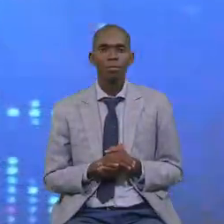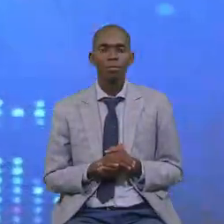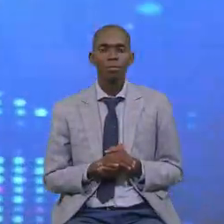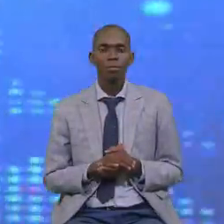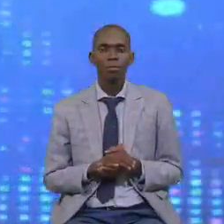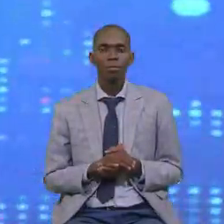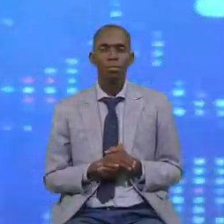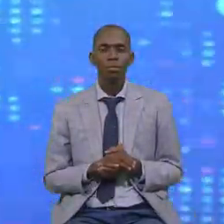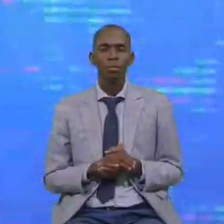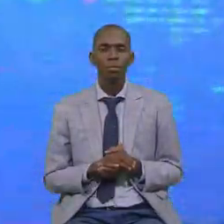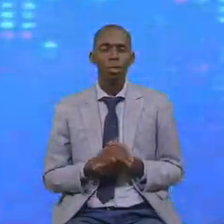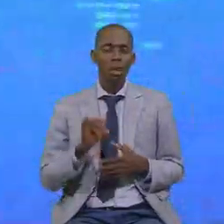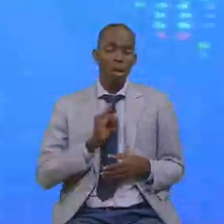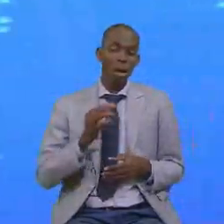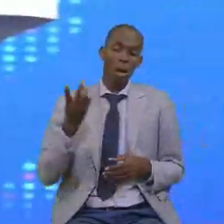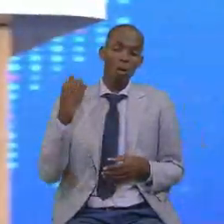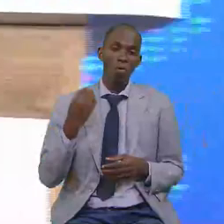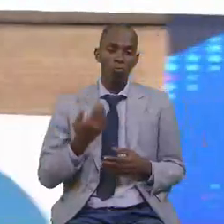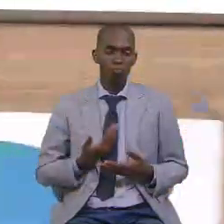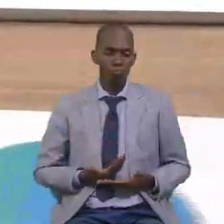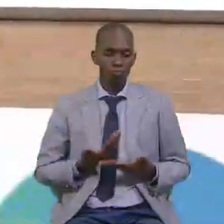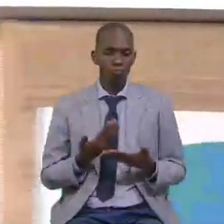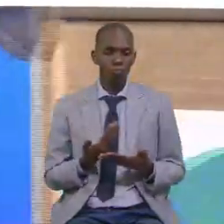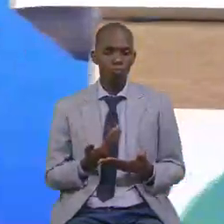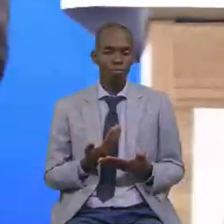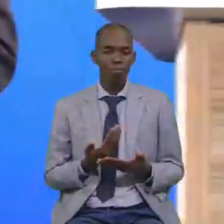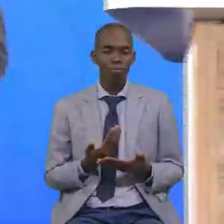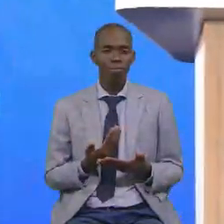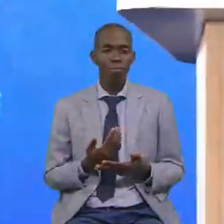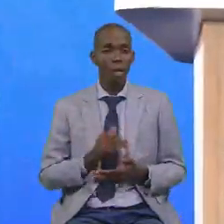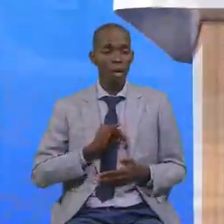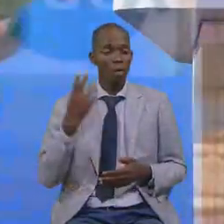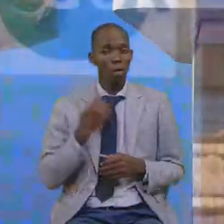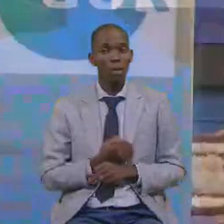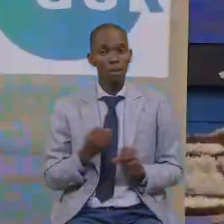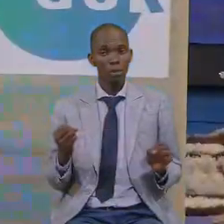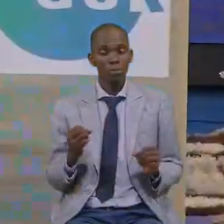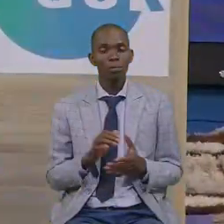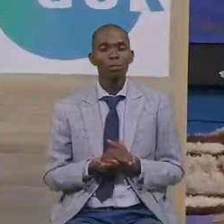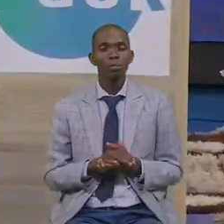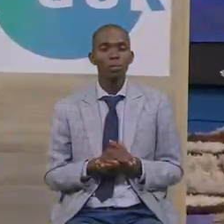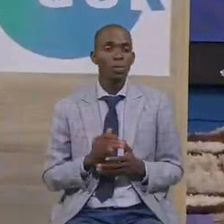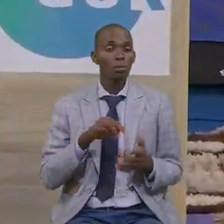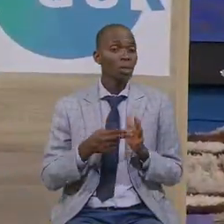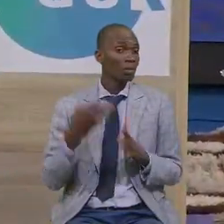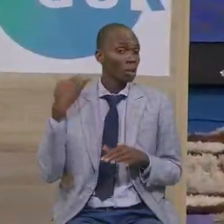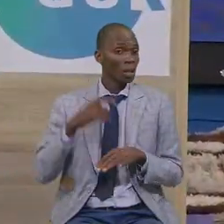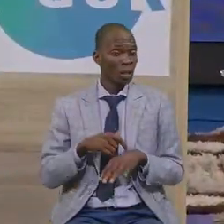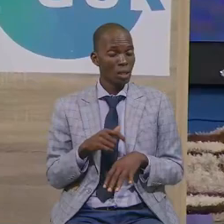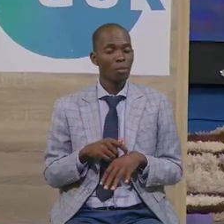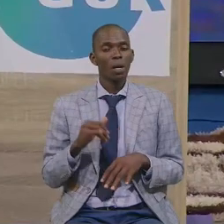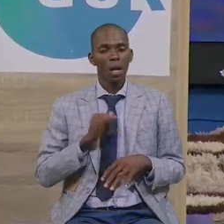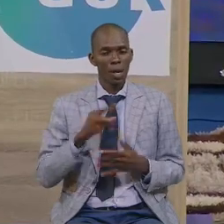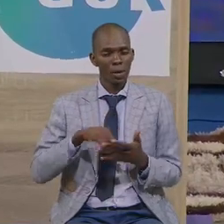Yeah. I was born again. I'm talking of another time now. And I read the scriptures.